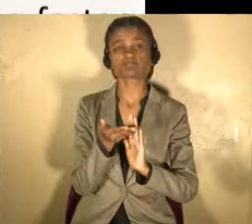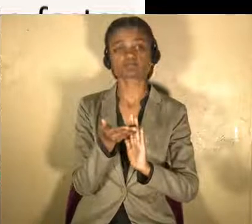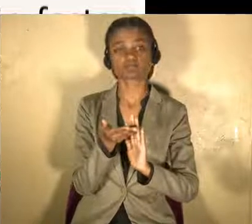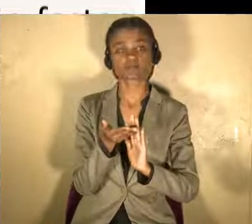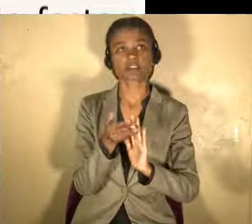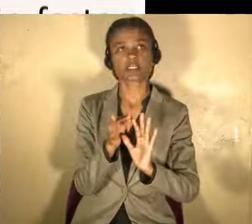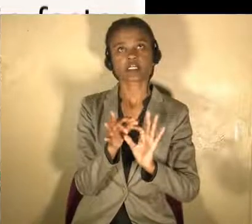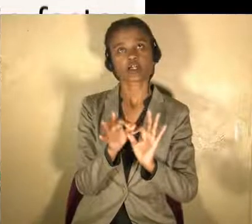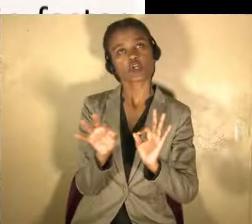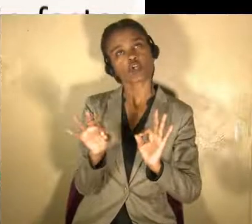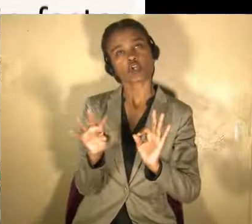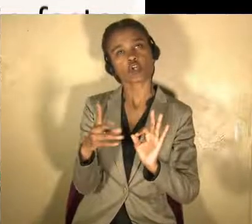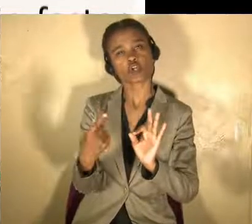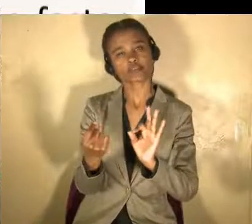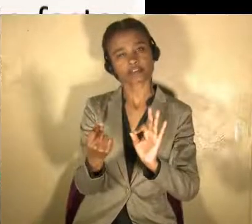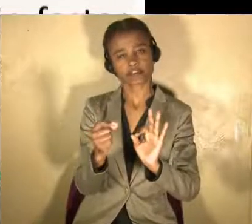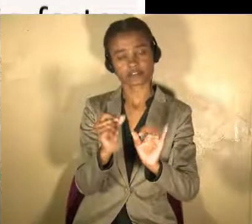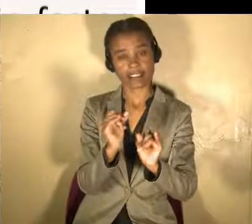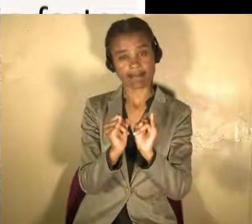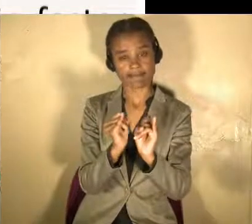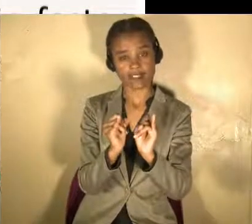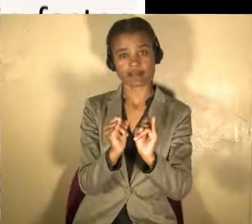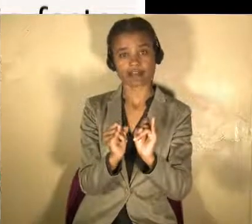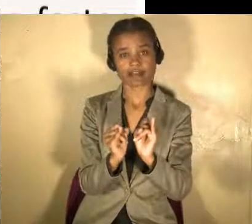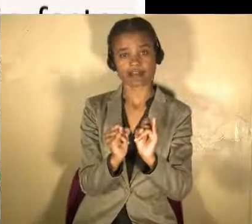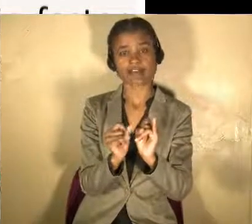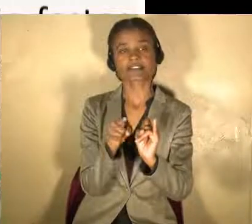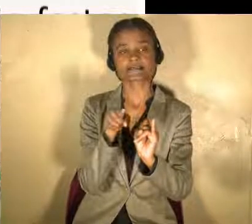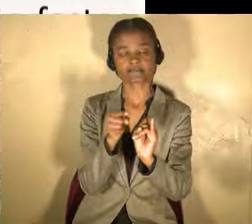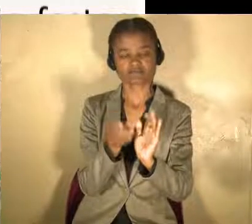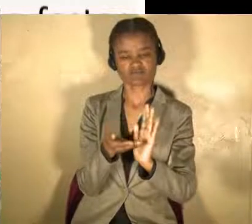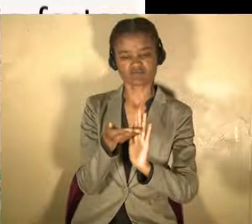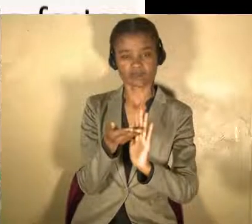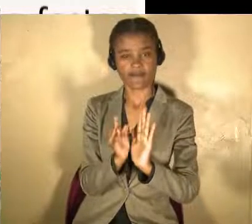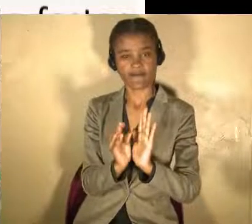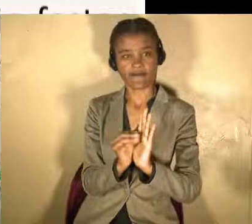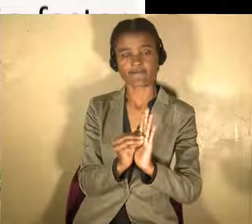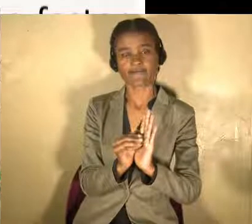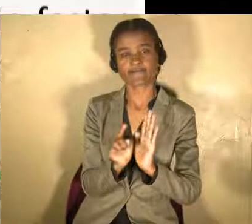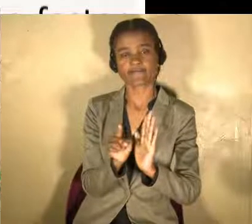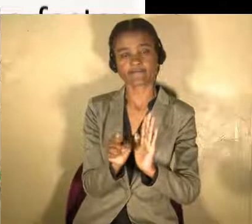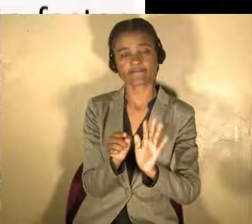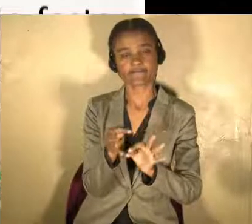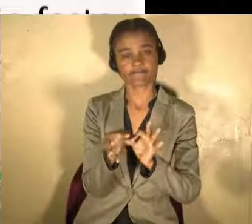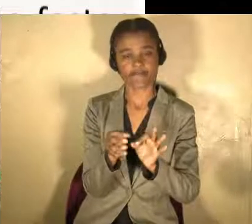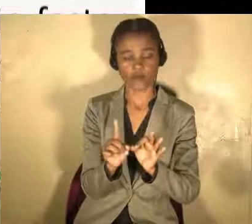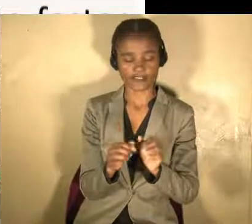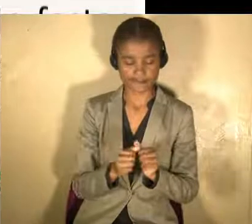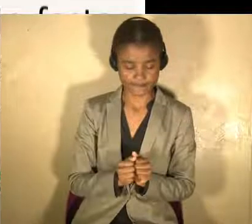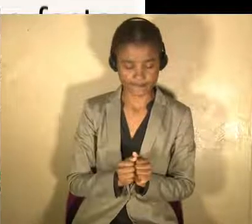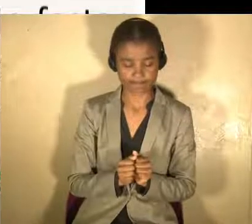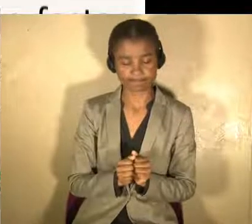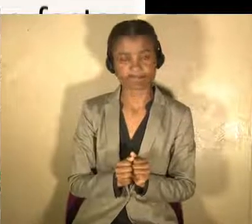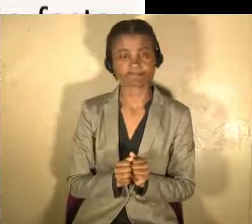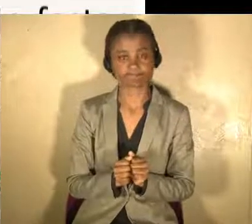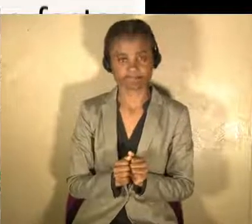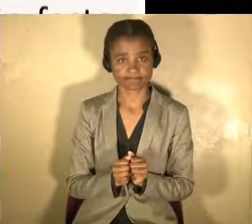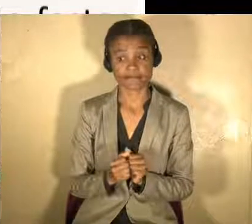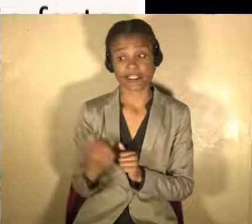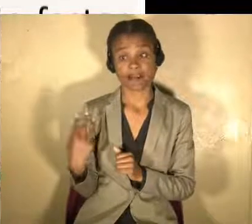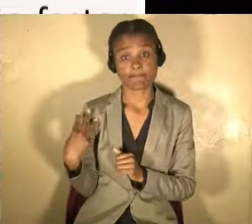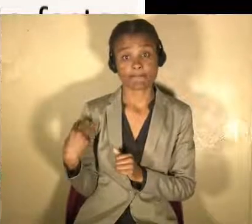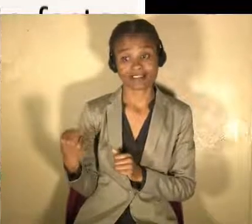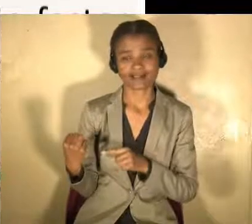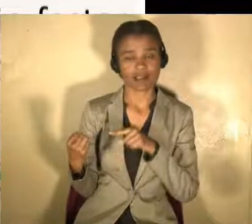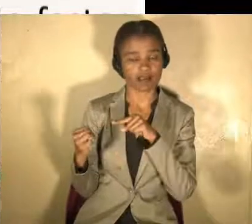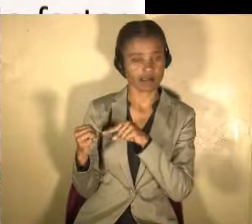terms of clause 11, which makes a provision for the minister to make